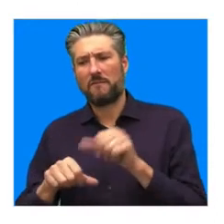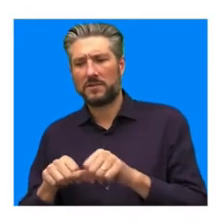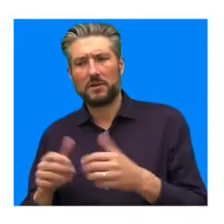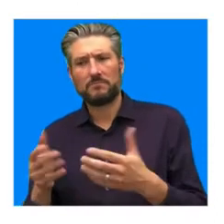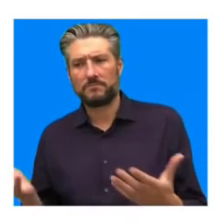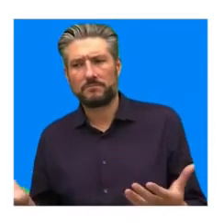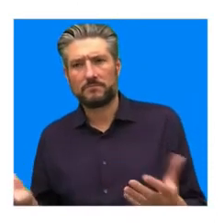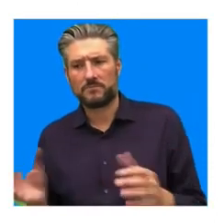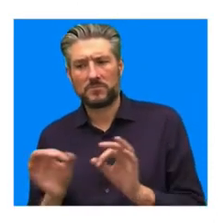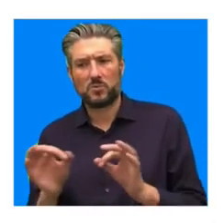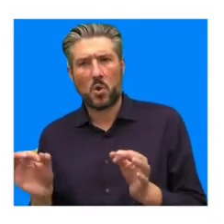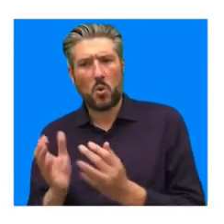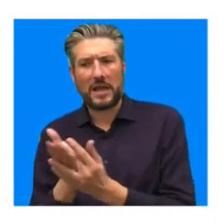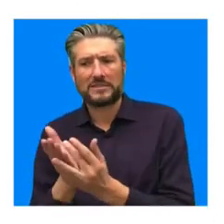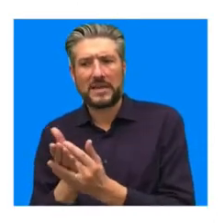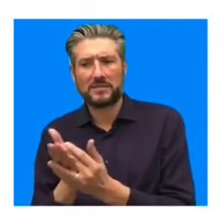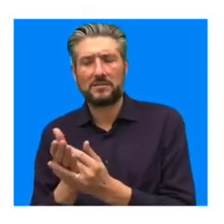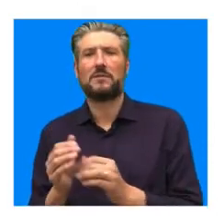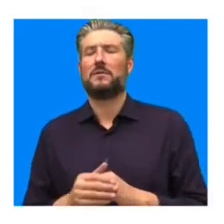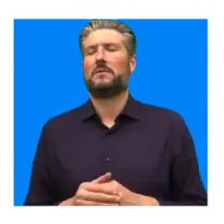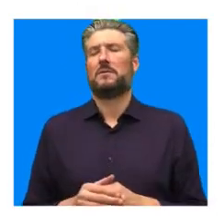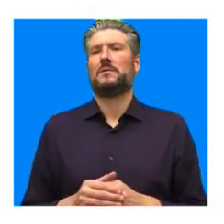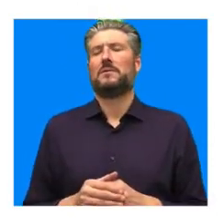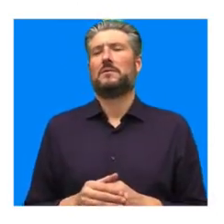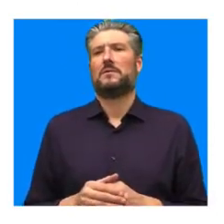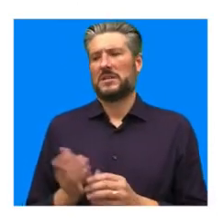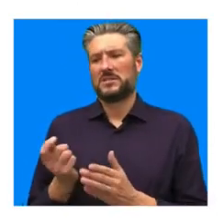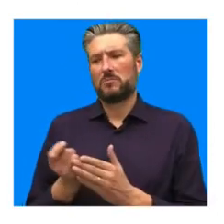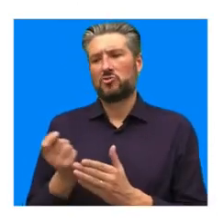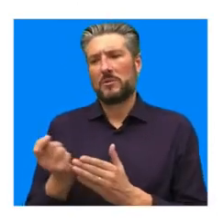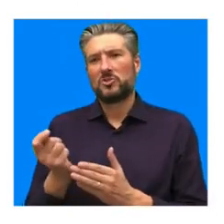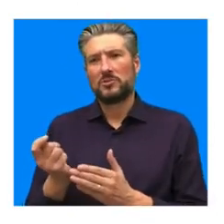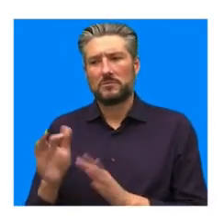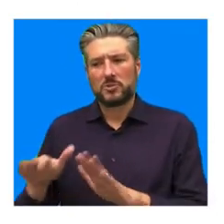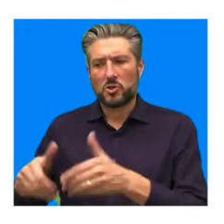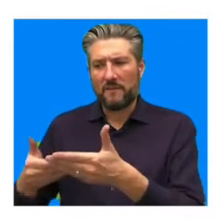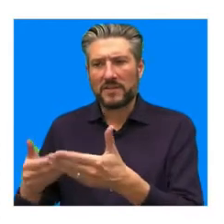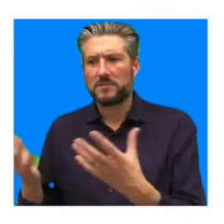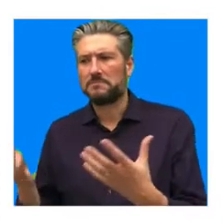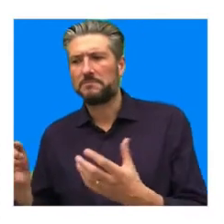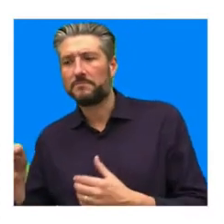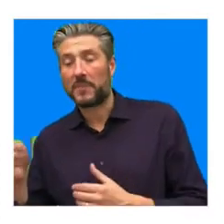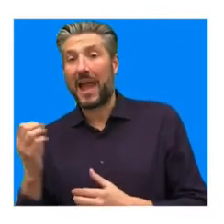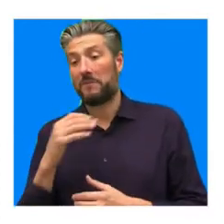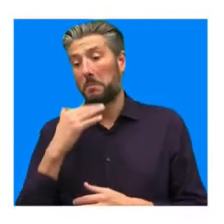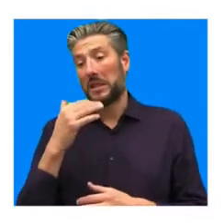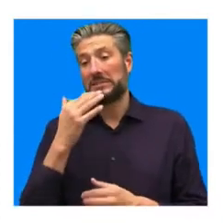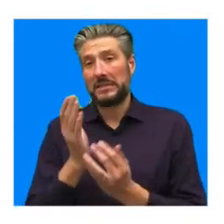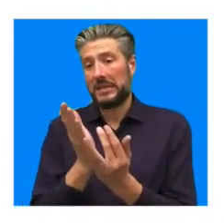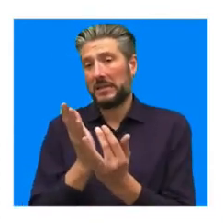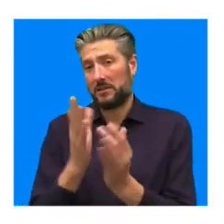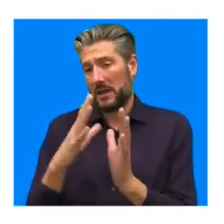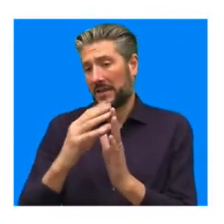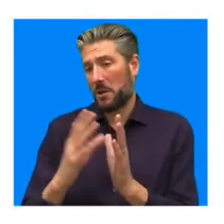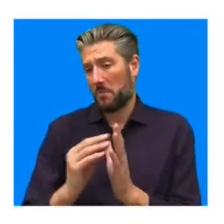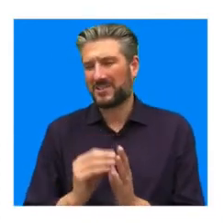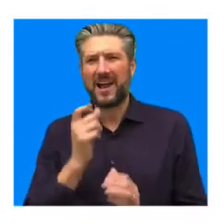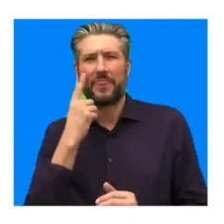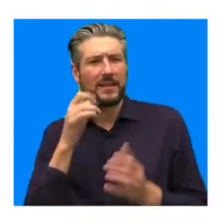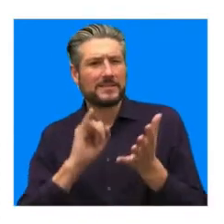or acquired content on subscription-based services. And I think that there are plenty of examples, but I think Stephen will be going through them, so I